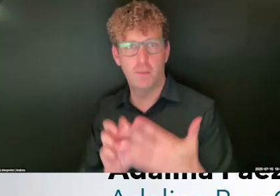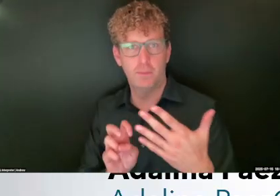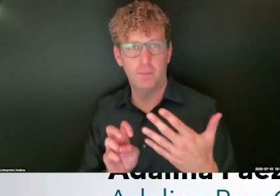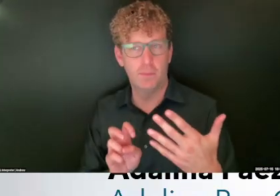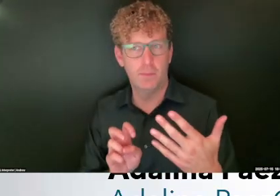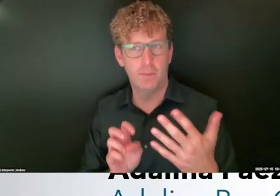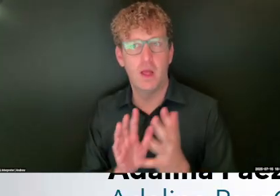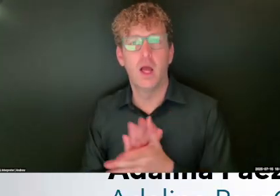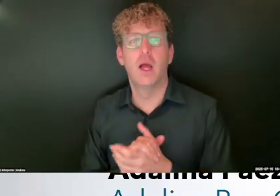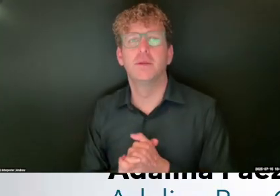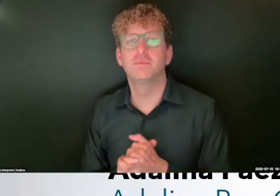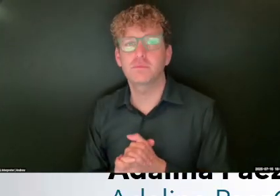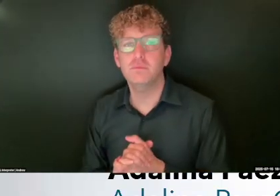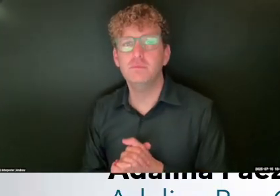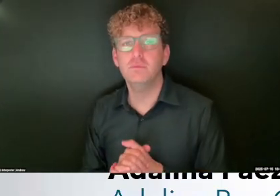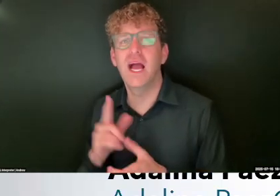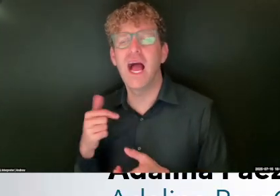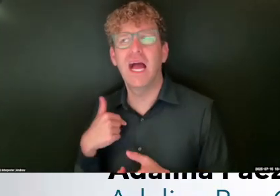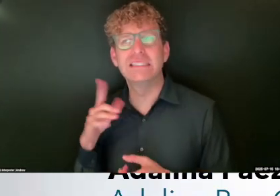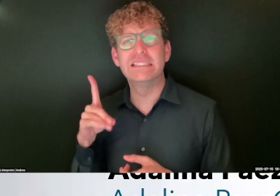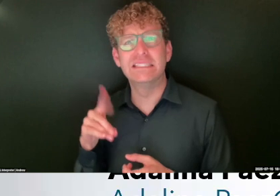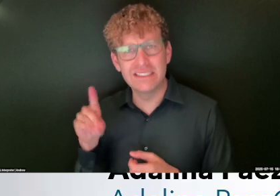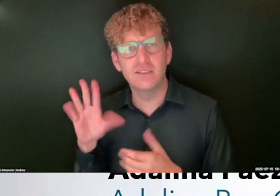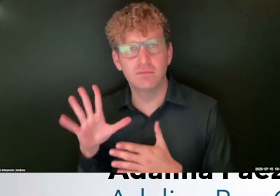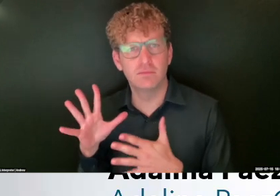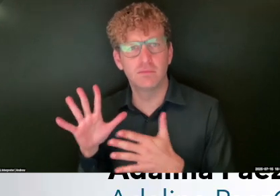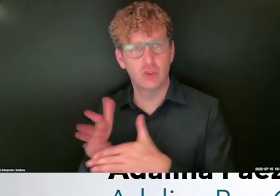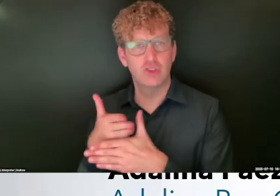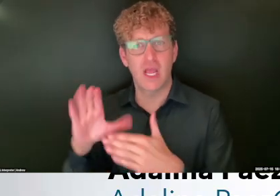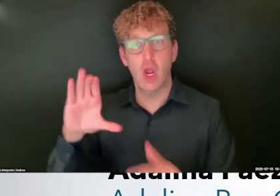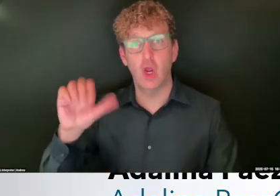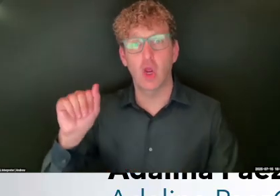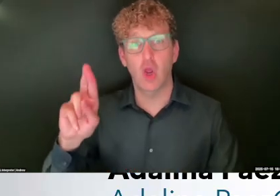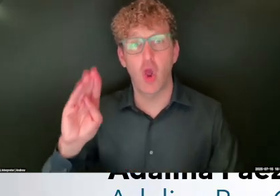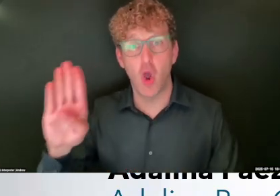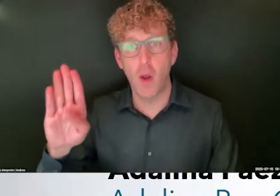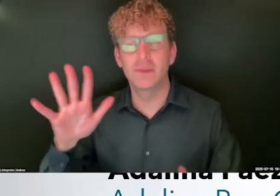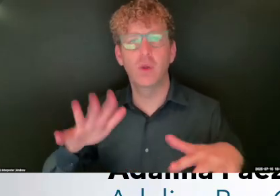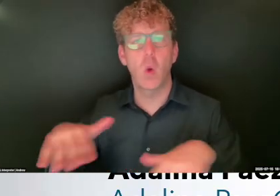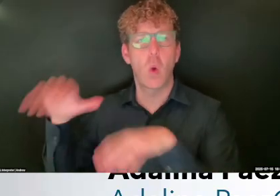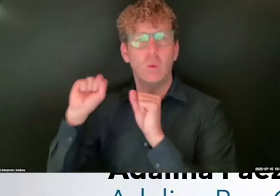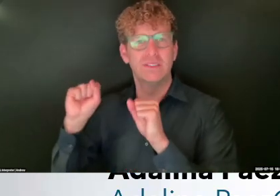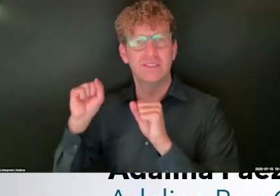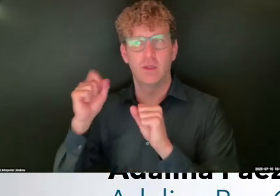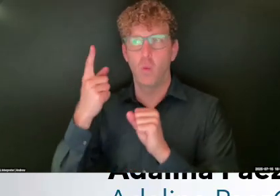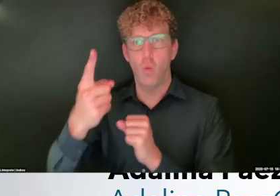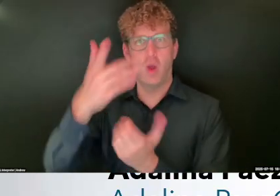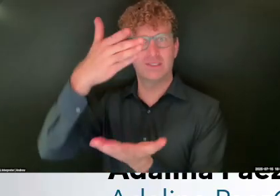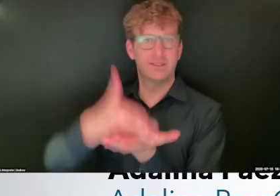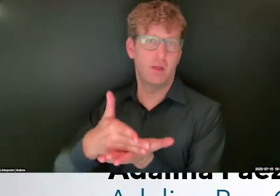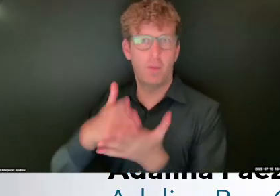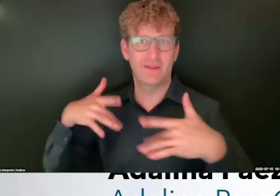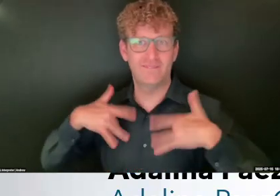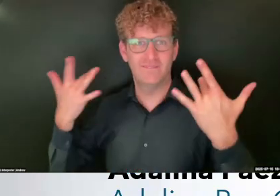I did want to share that CARB is hosting a one-stop truck event in San Bernardino, California. And this will be on Wednesday,